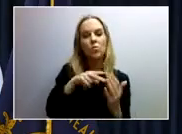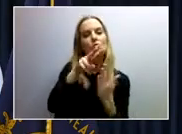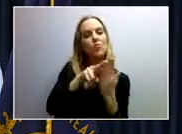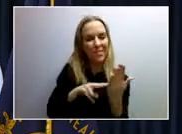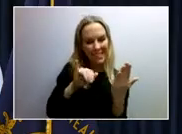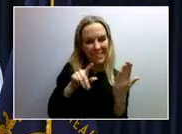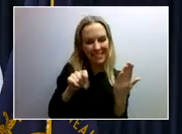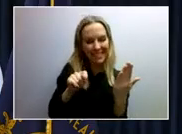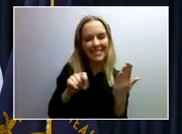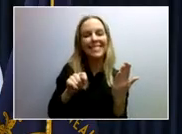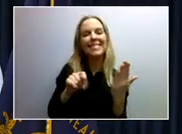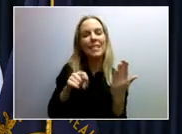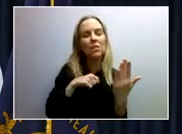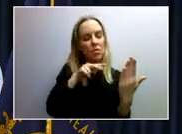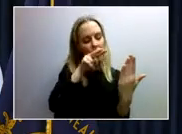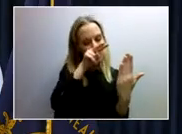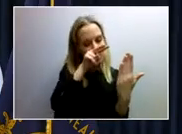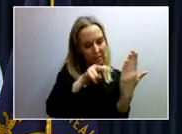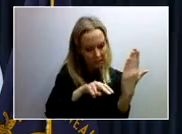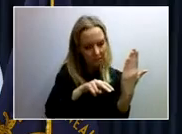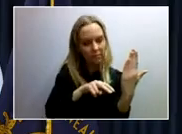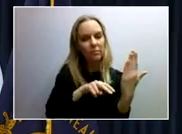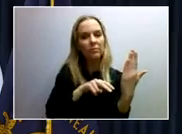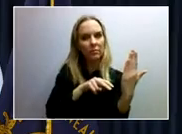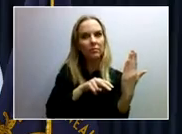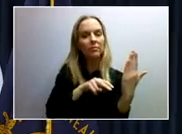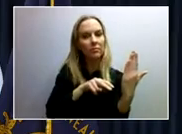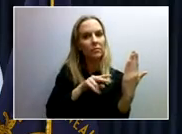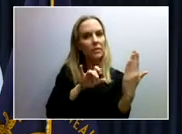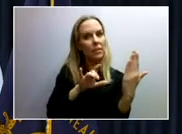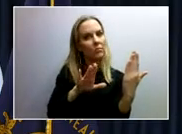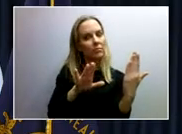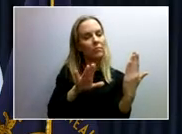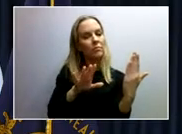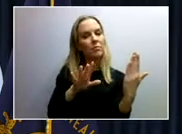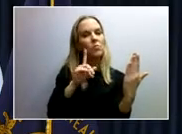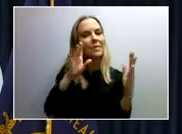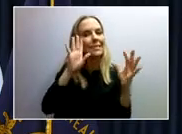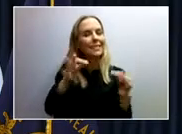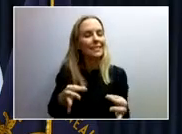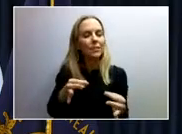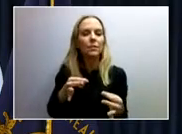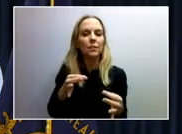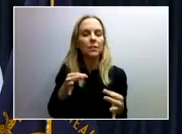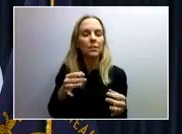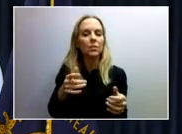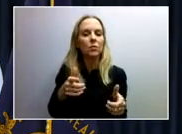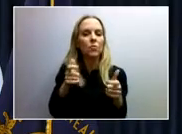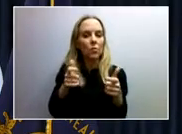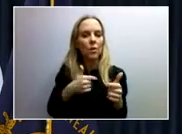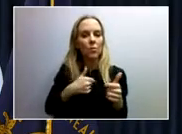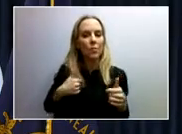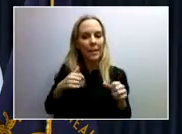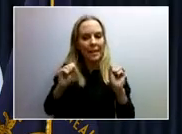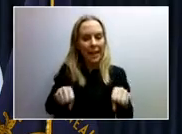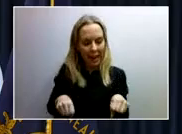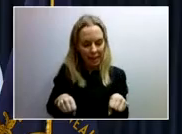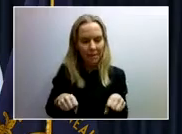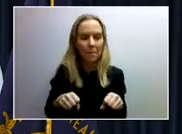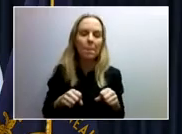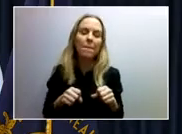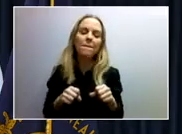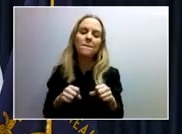to take a close look at it, and we'll get a decision as quickly as we can.